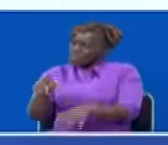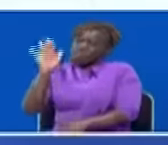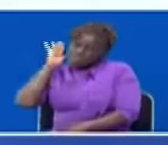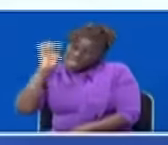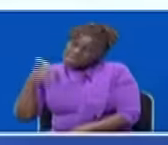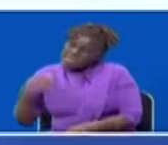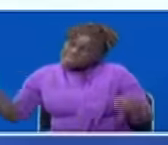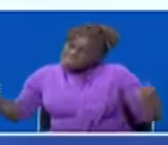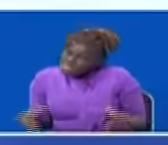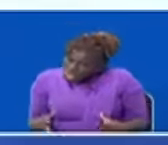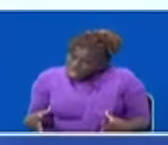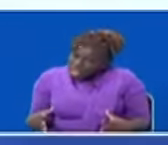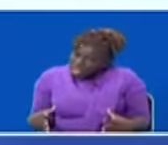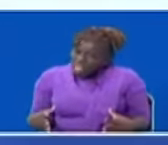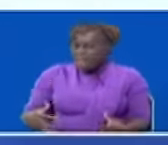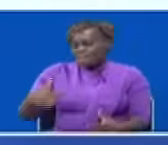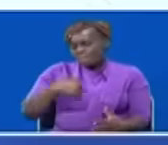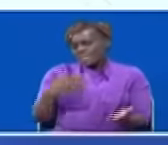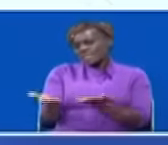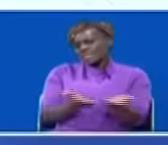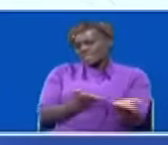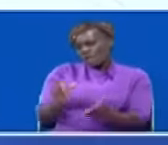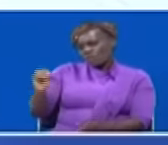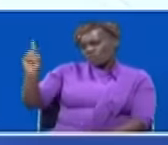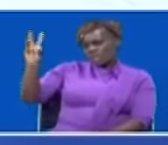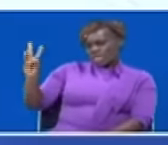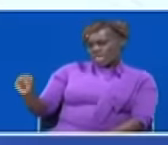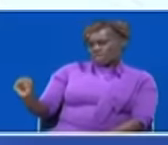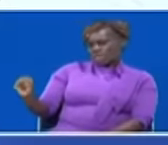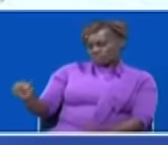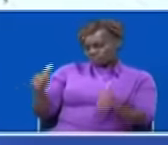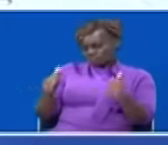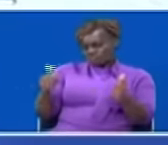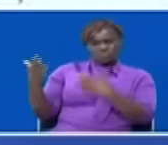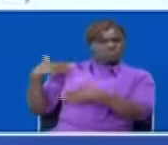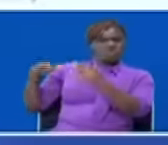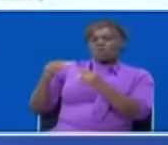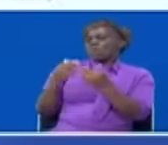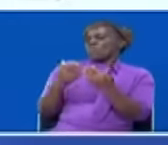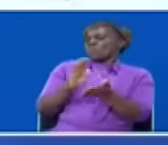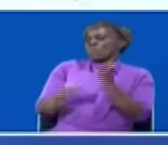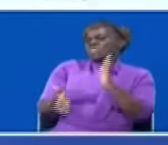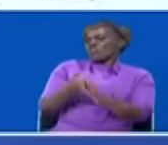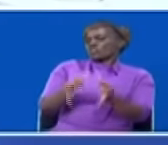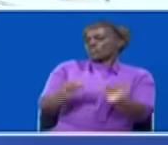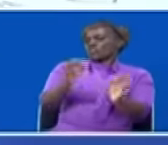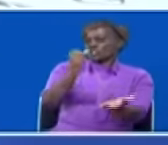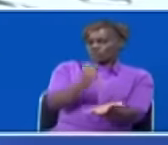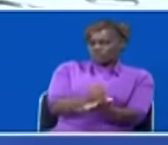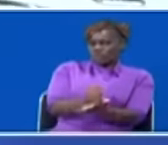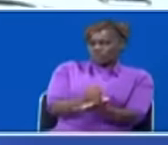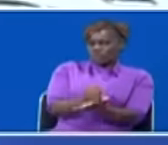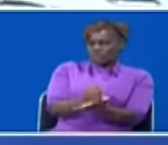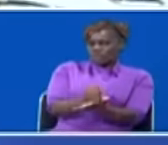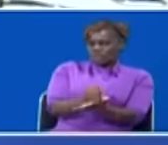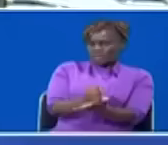It's a question. I have served ODM previously superbly without any official portfolio. When I was leading